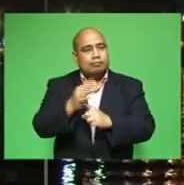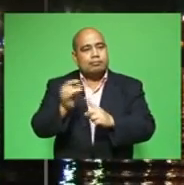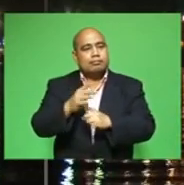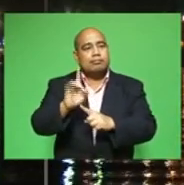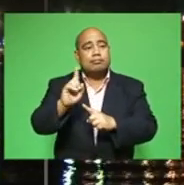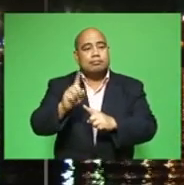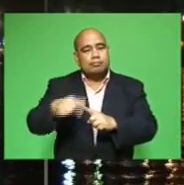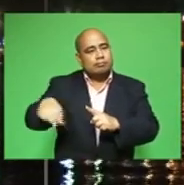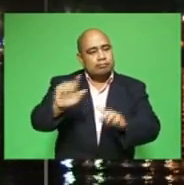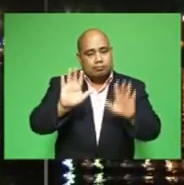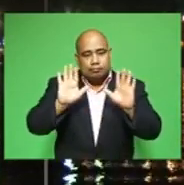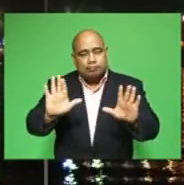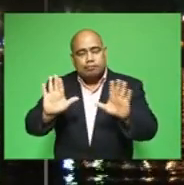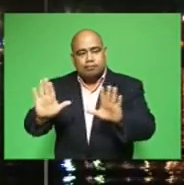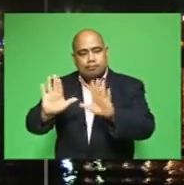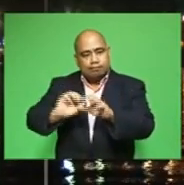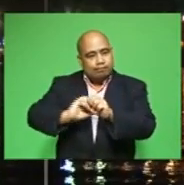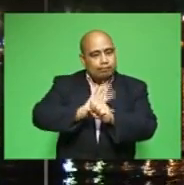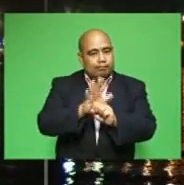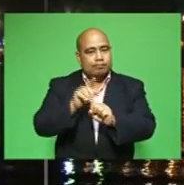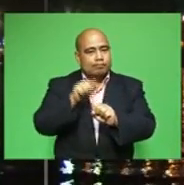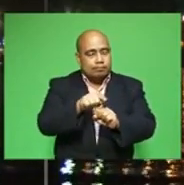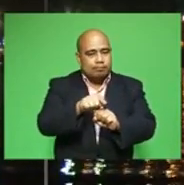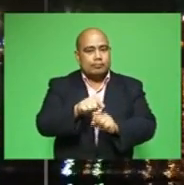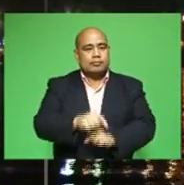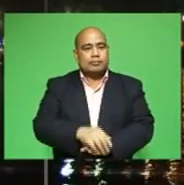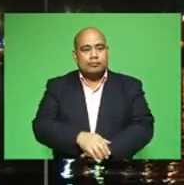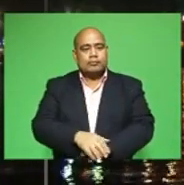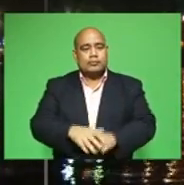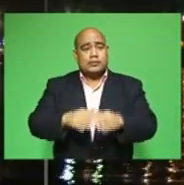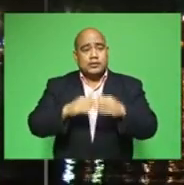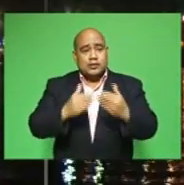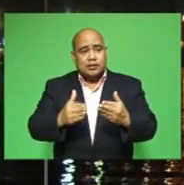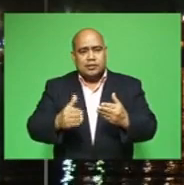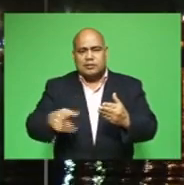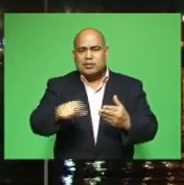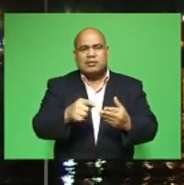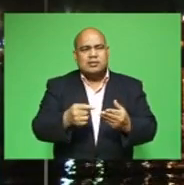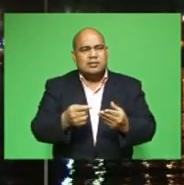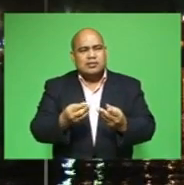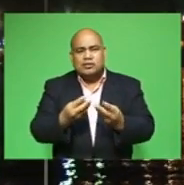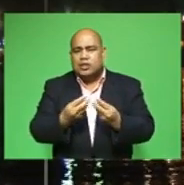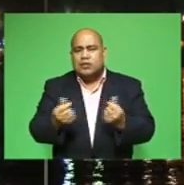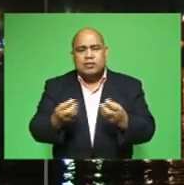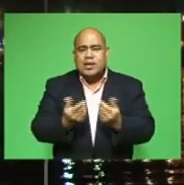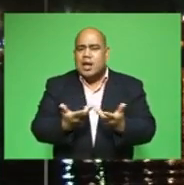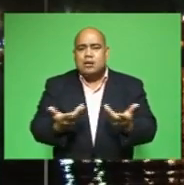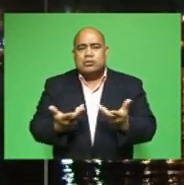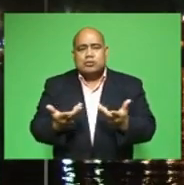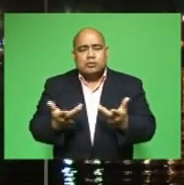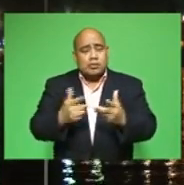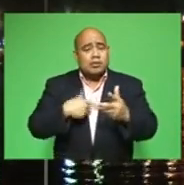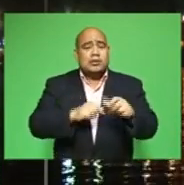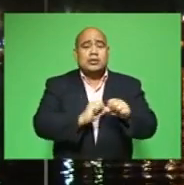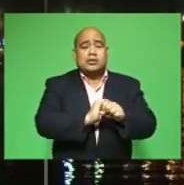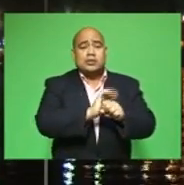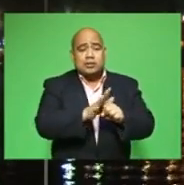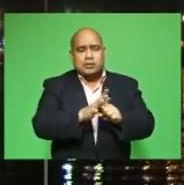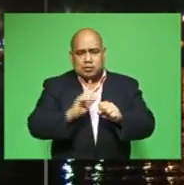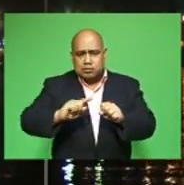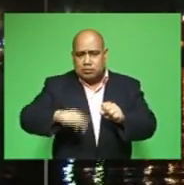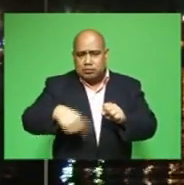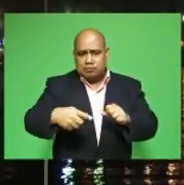COVID-19. Dr. Wanganambete says the simple yet effective solution to the coronavirus pandemic is to continue to practice